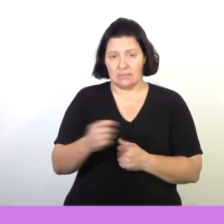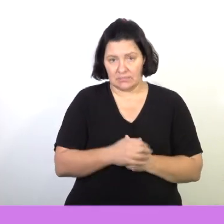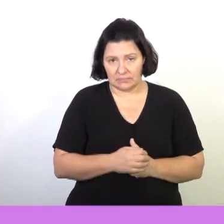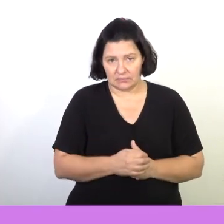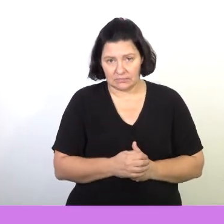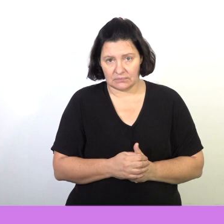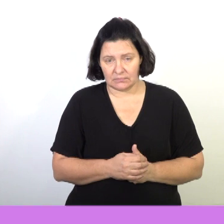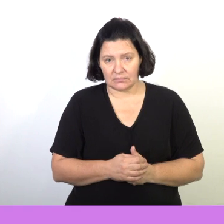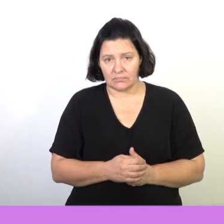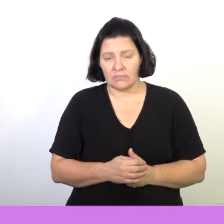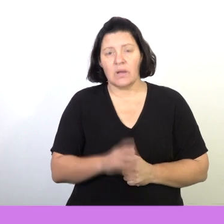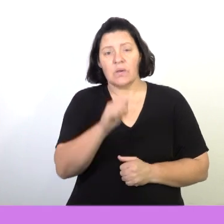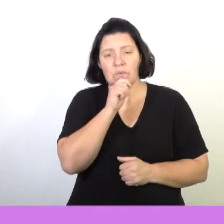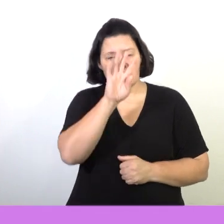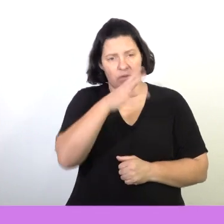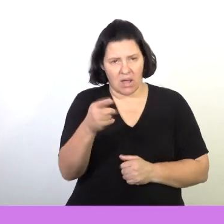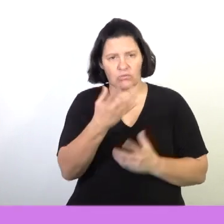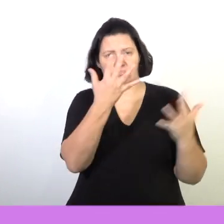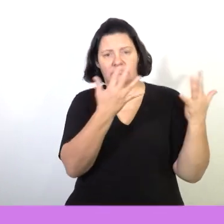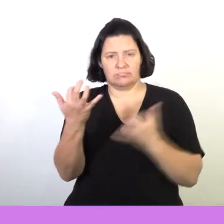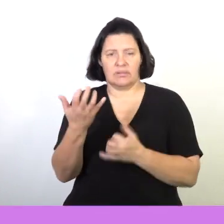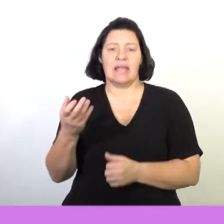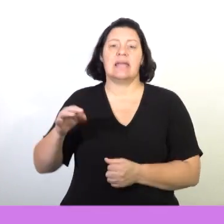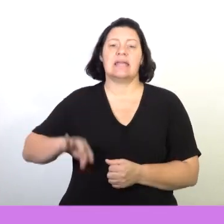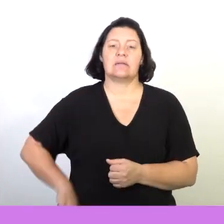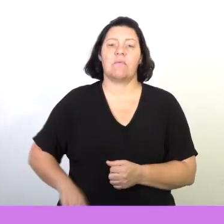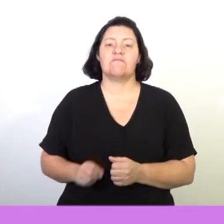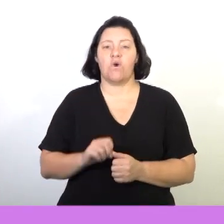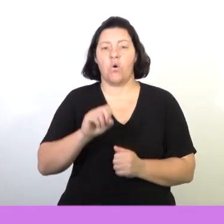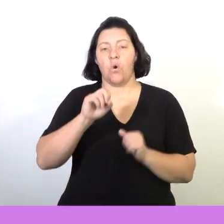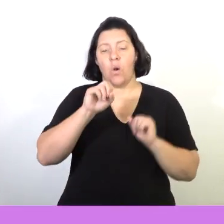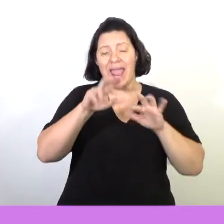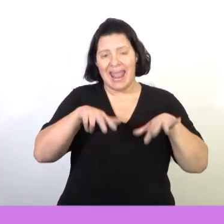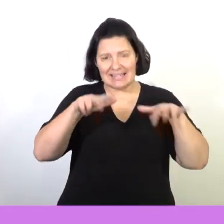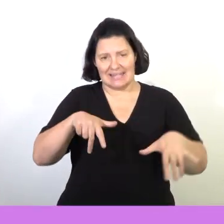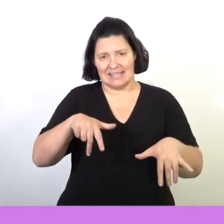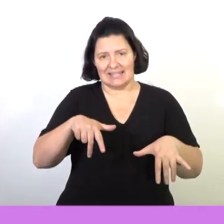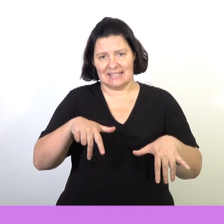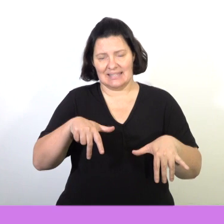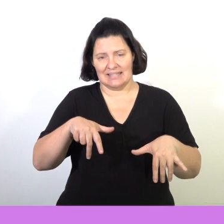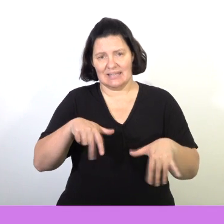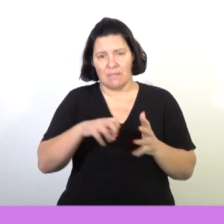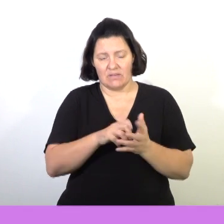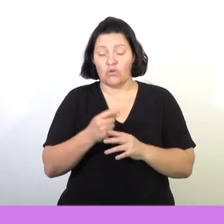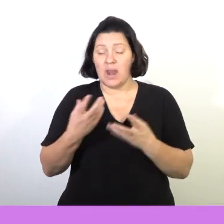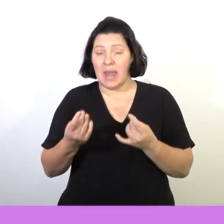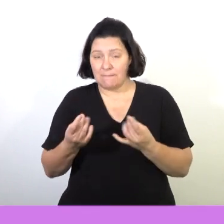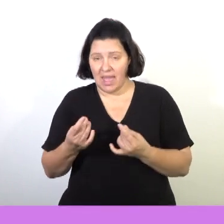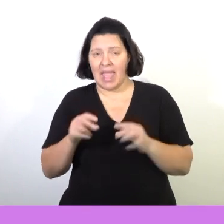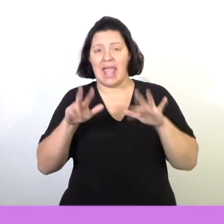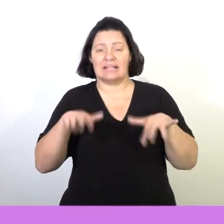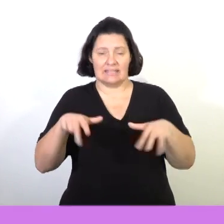muffins. Use the formula to calculate the income for 18 muffins. So that is our